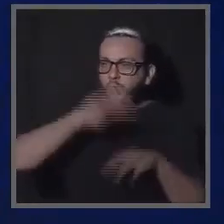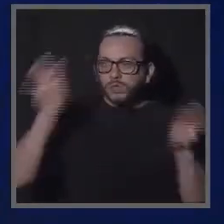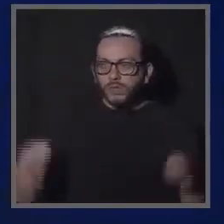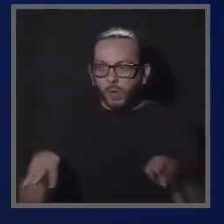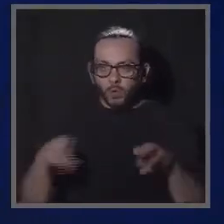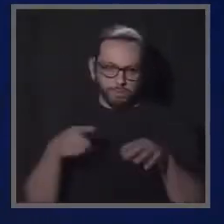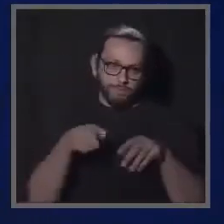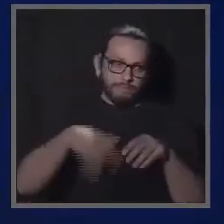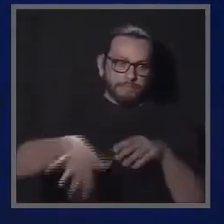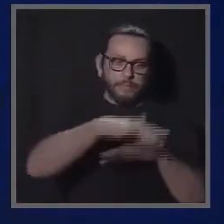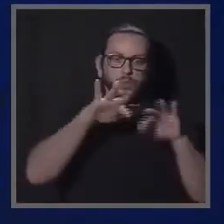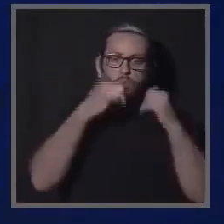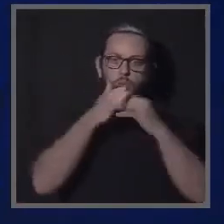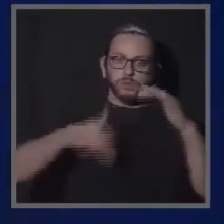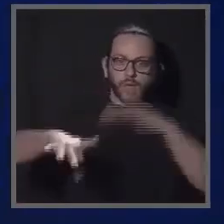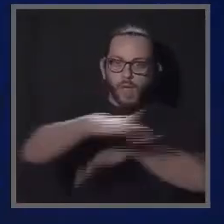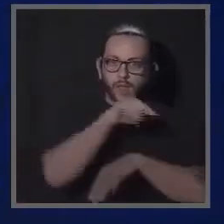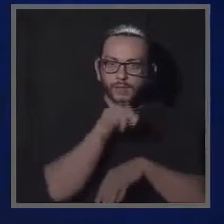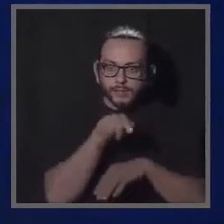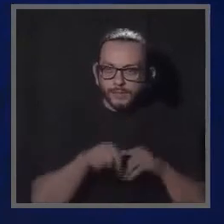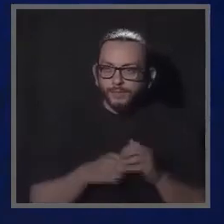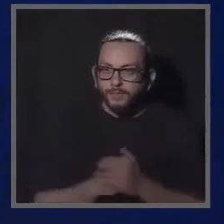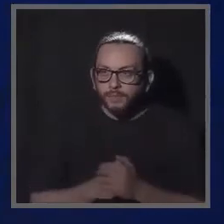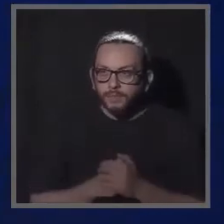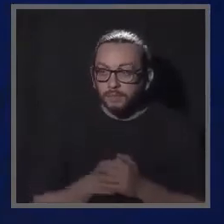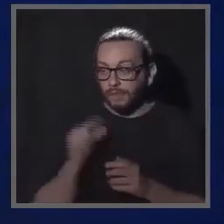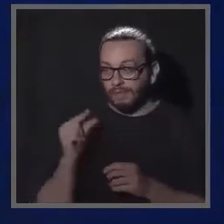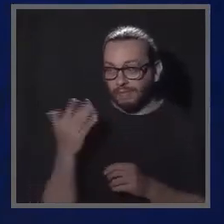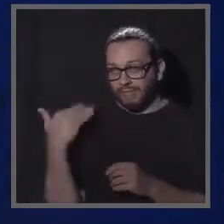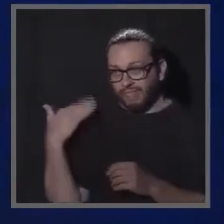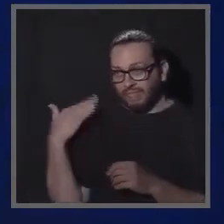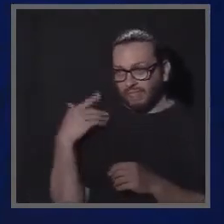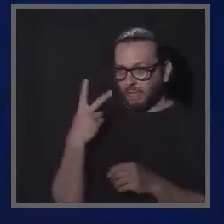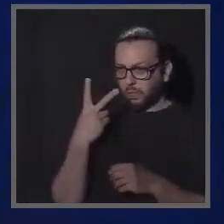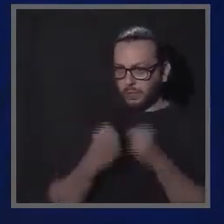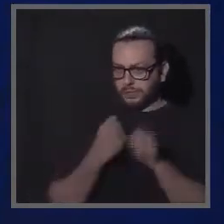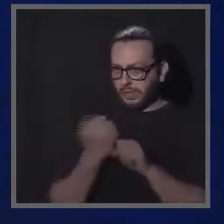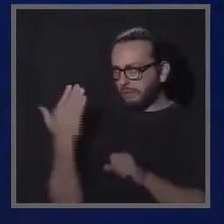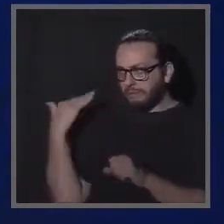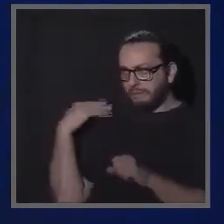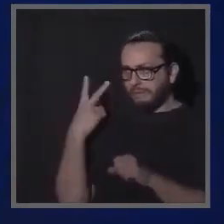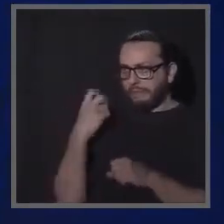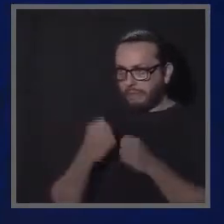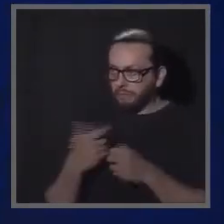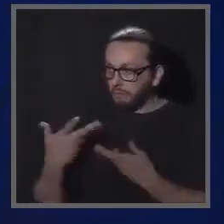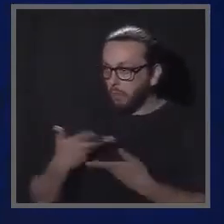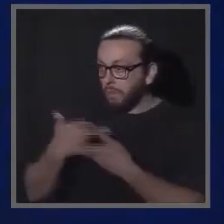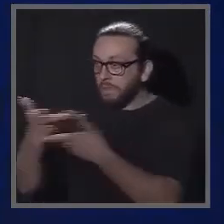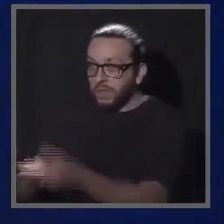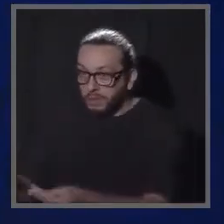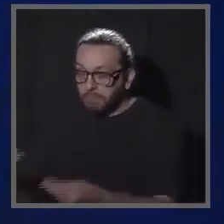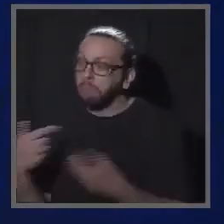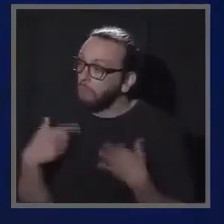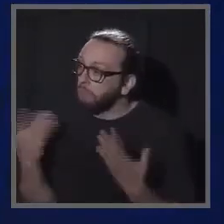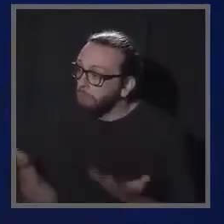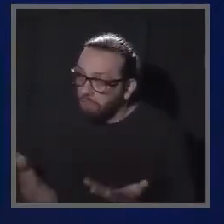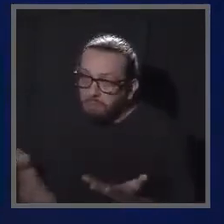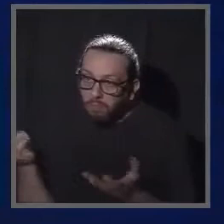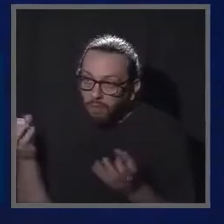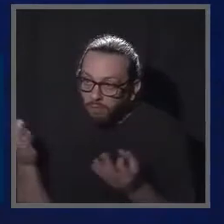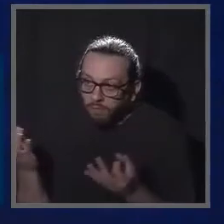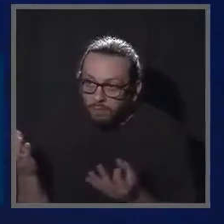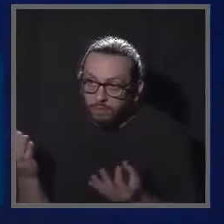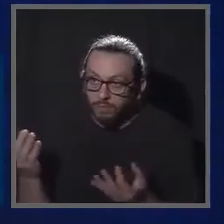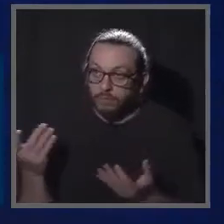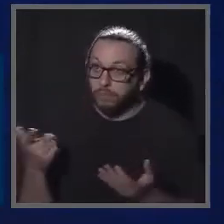and very recently, 2 years ago, I was invited by the Minister of